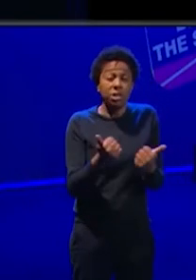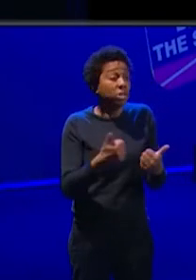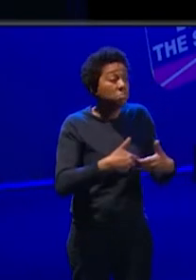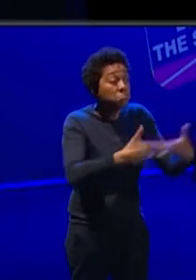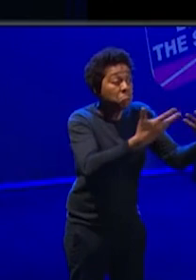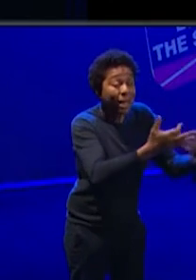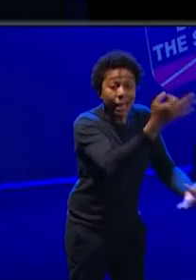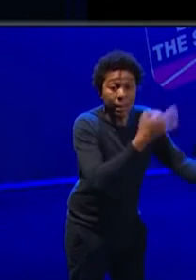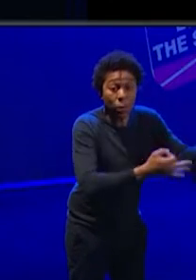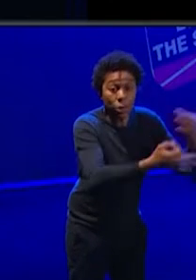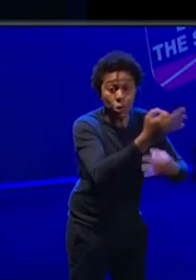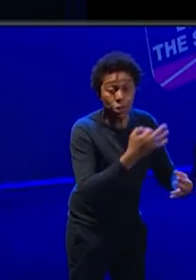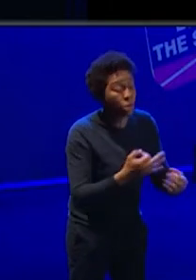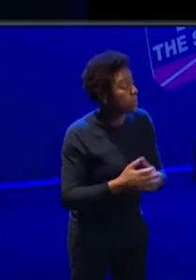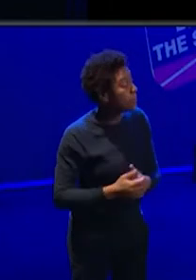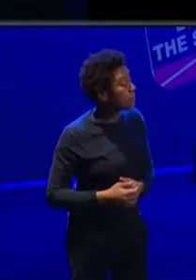Ooh, yep.